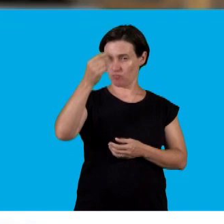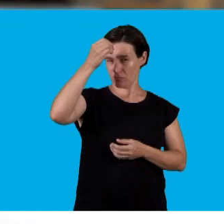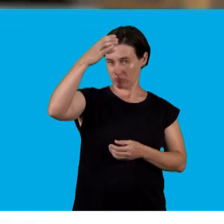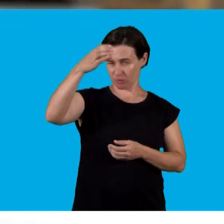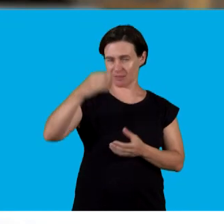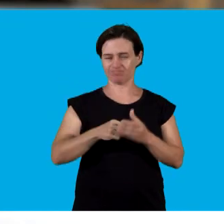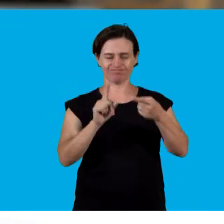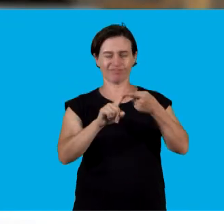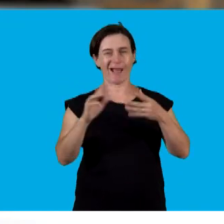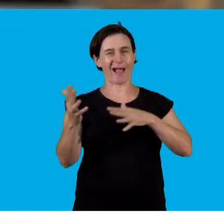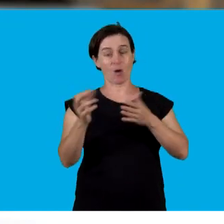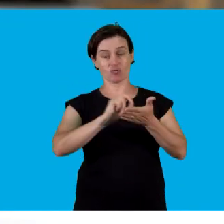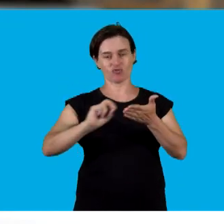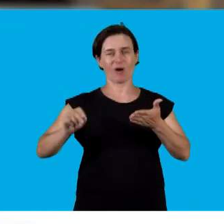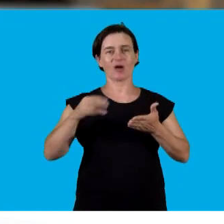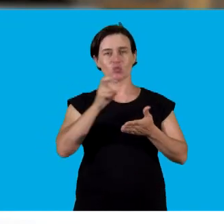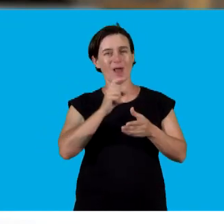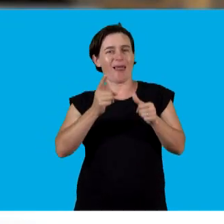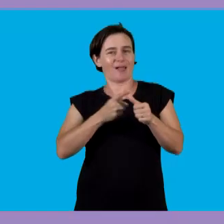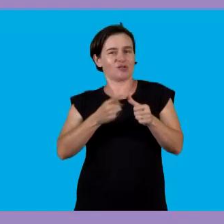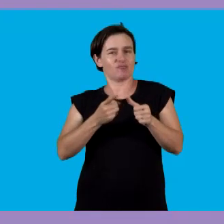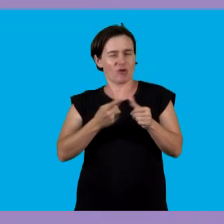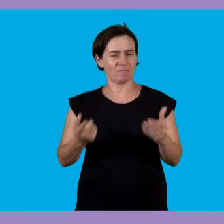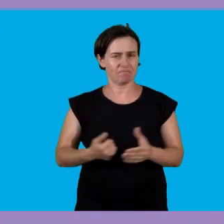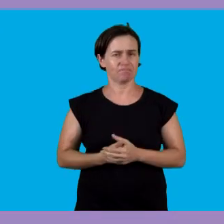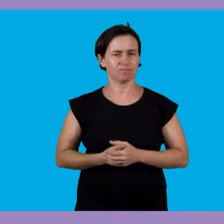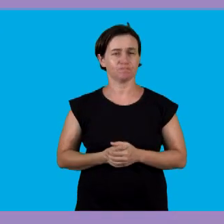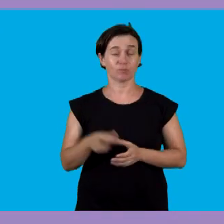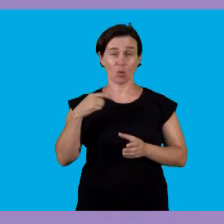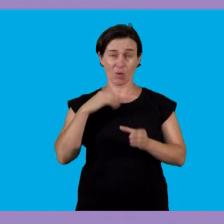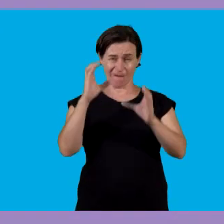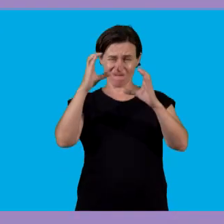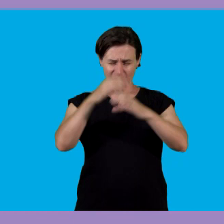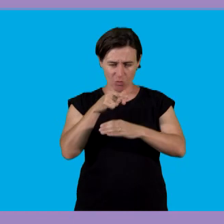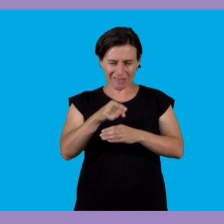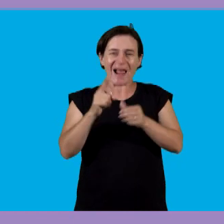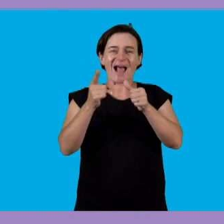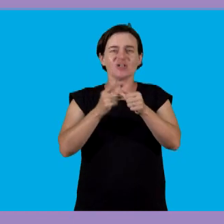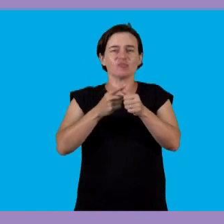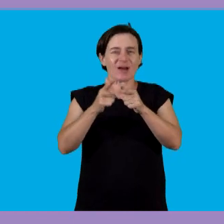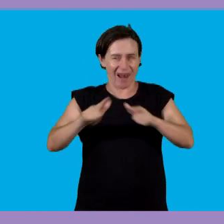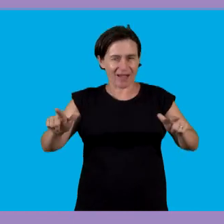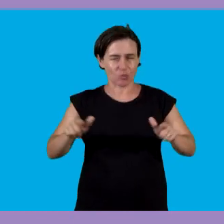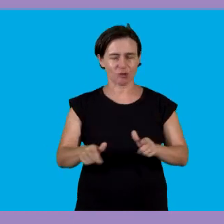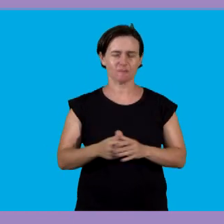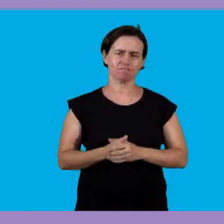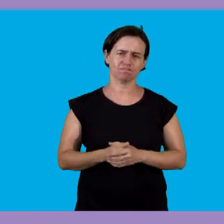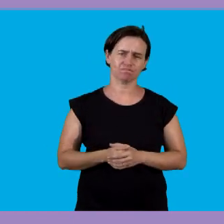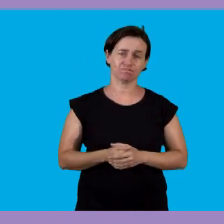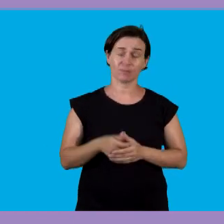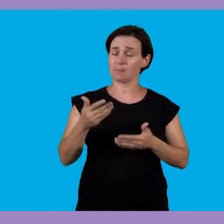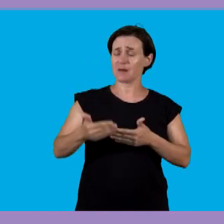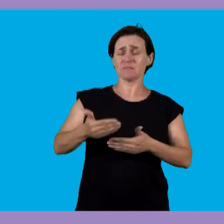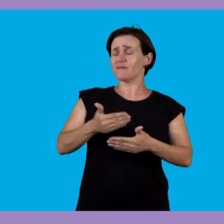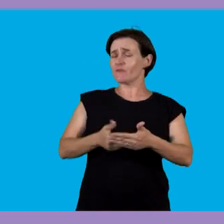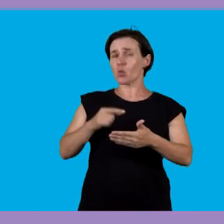and that is writing algebraically. So we are now going to be focusing on that algebraic language. But before